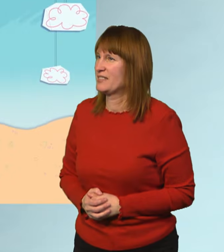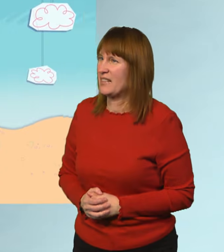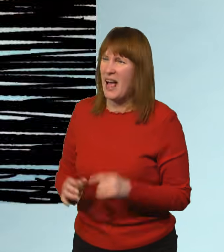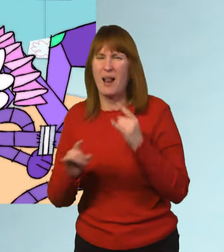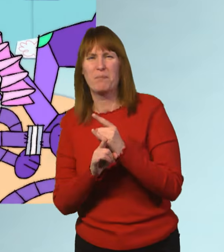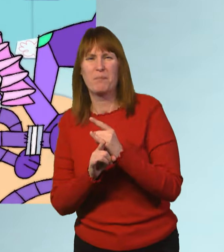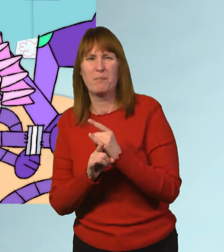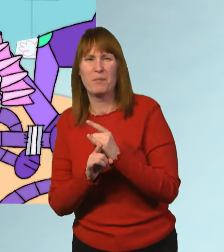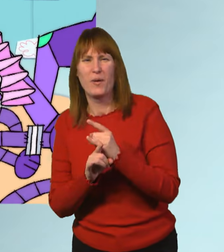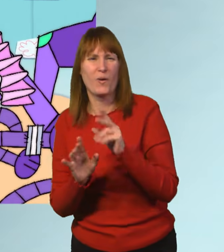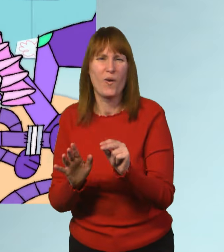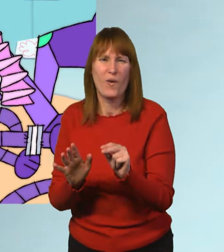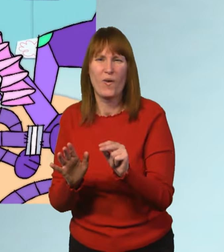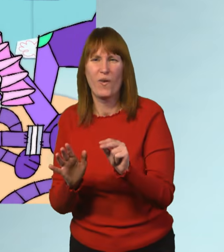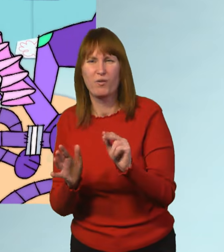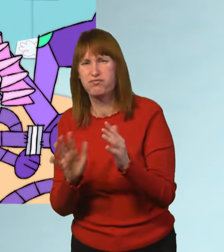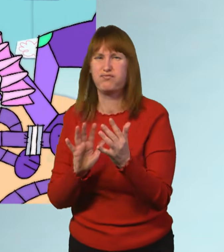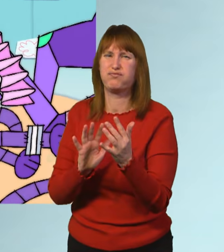Help.